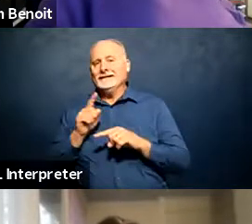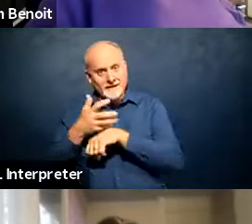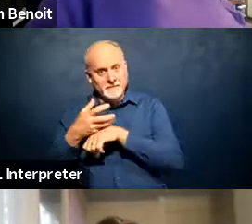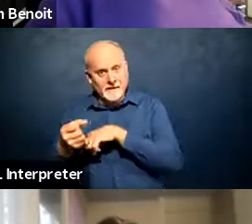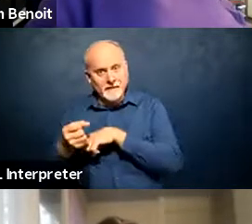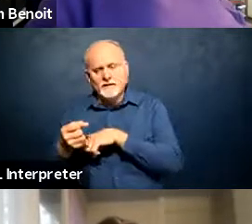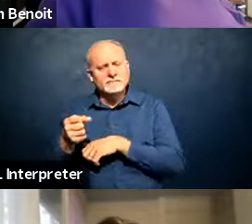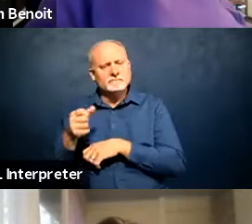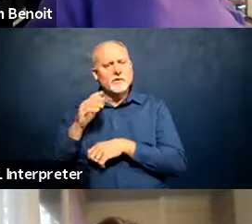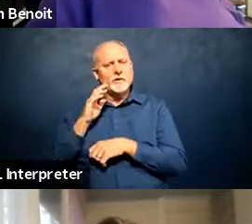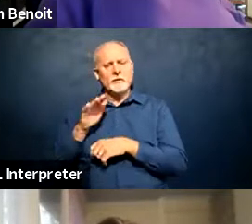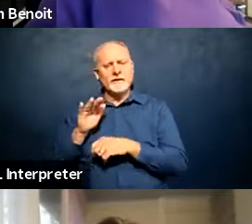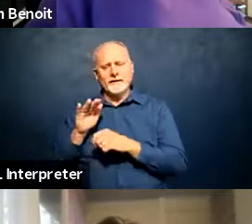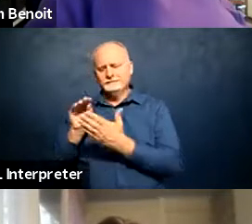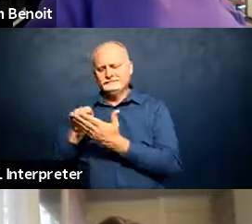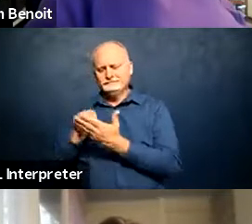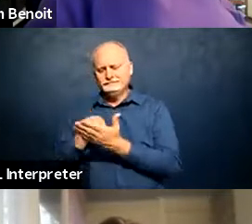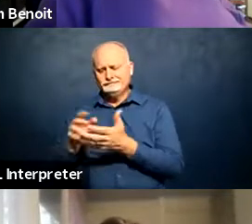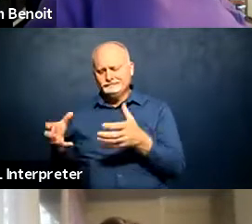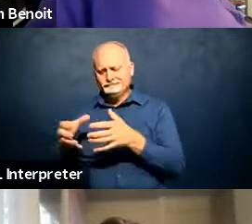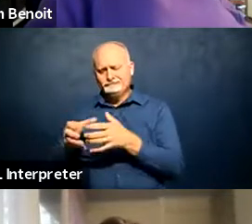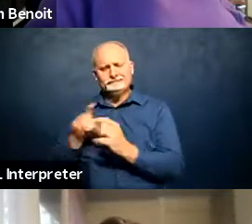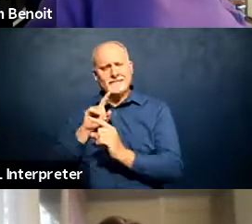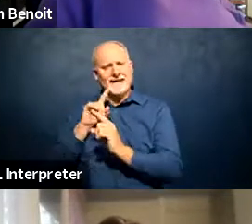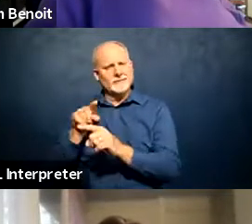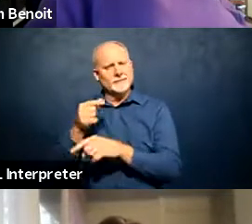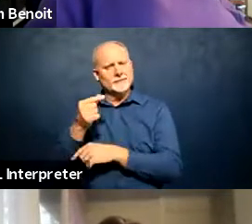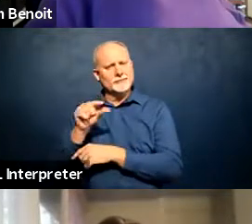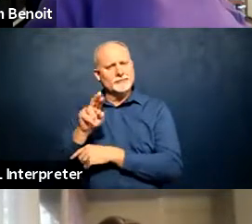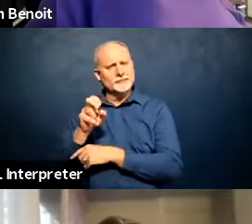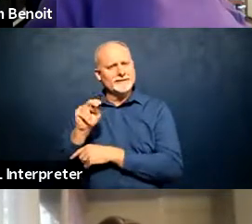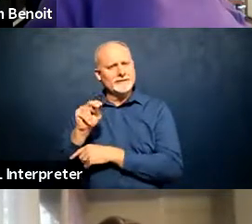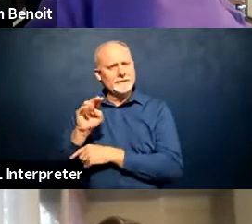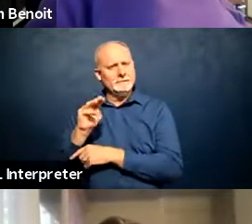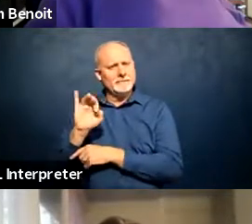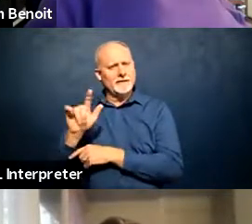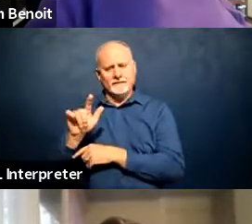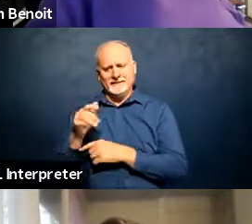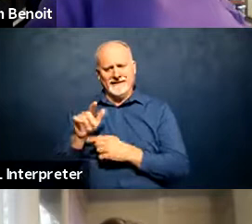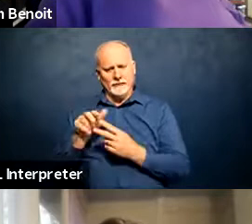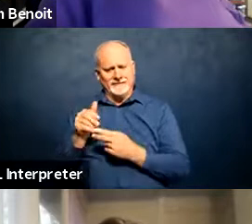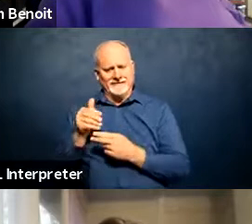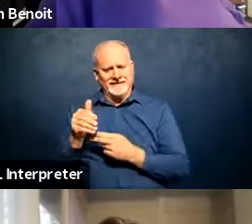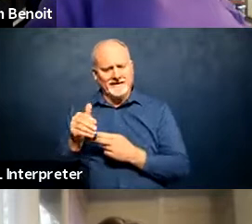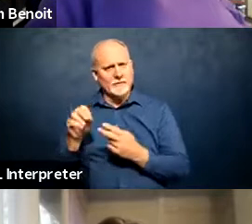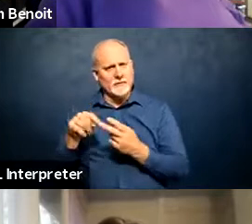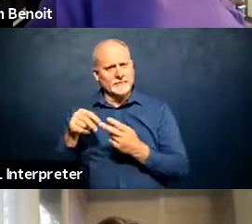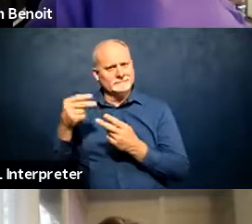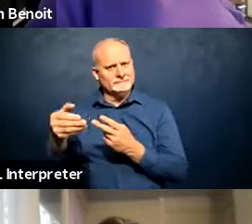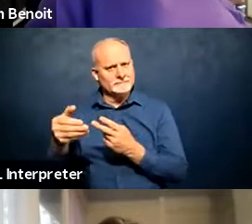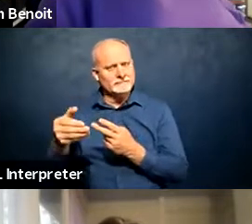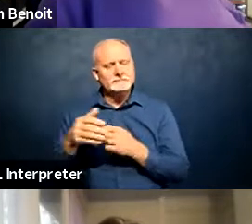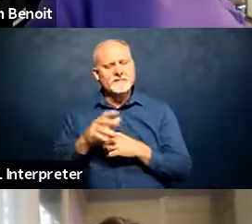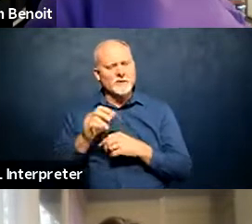addressed in the next kind of upcoming green mail, either the next one or the one following. So students, look